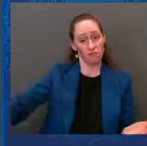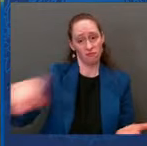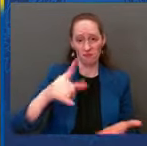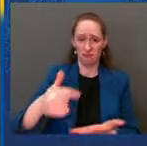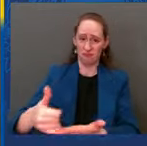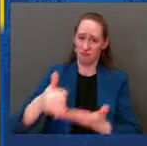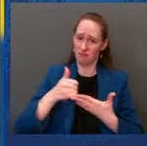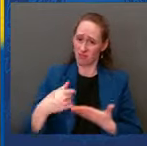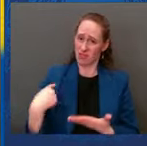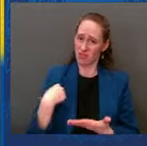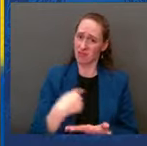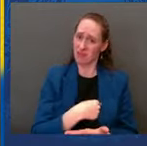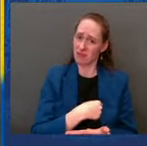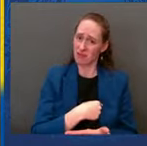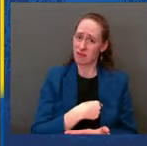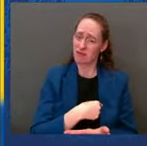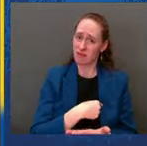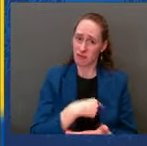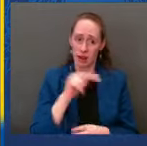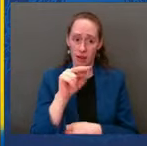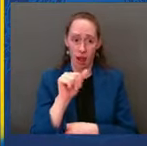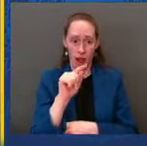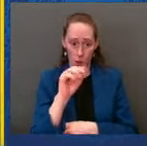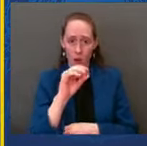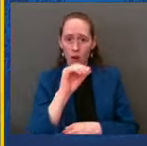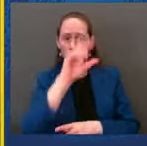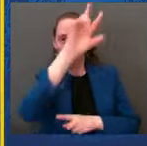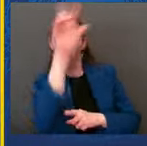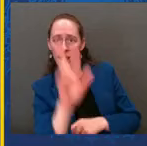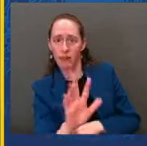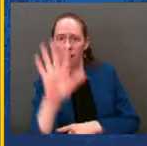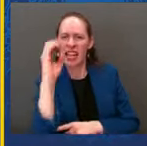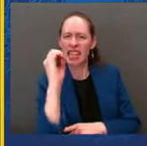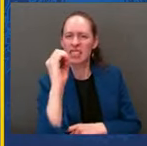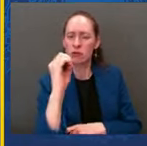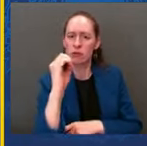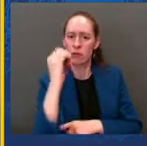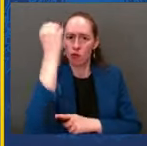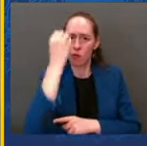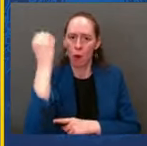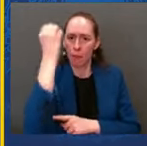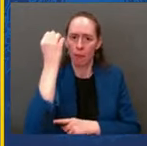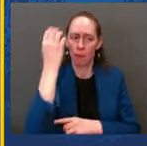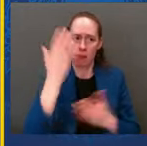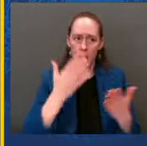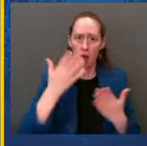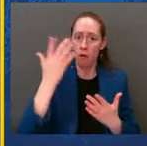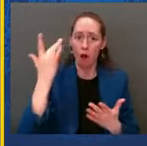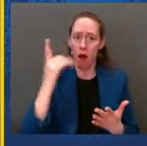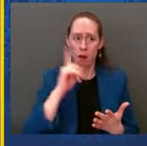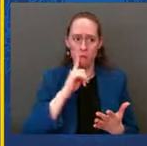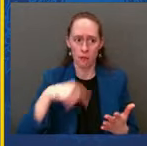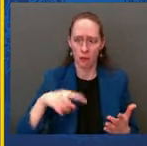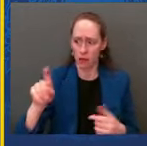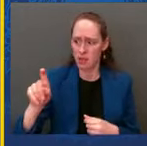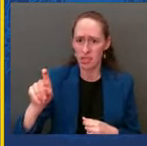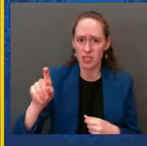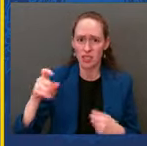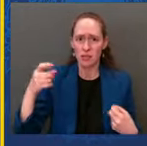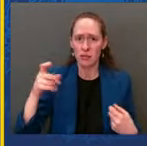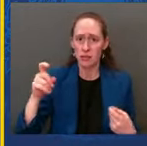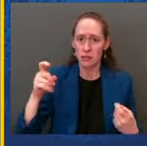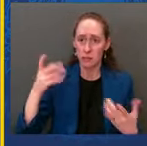it doesn't cross anybody's mind to attack our land. Thanks to the presence of the U.S. Armed Forces, thanks to the presence of allied